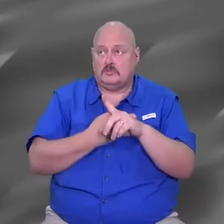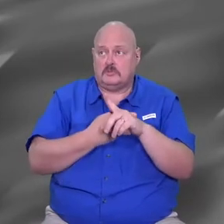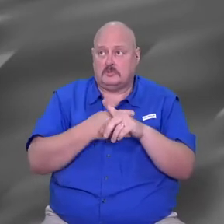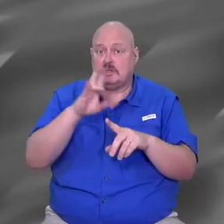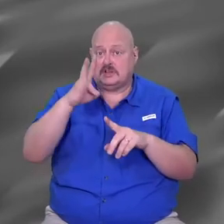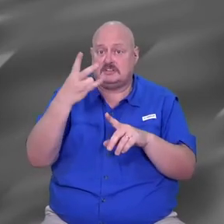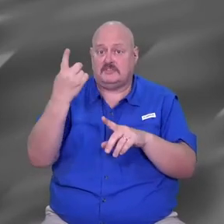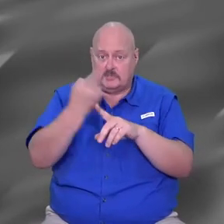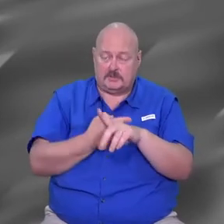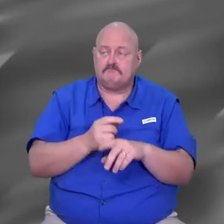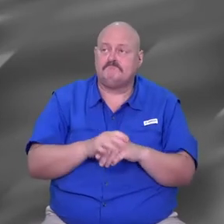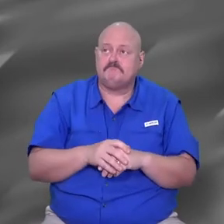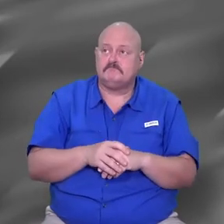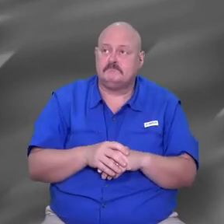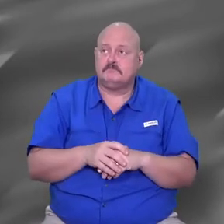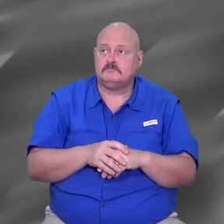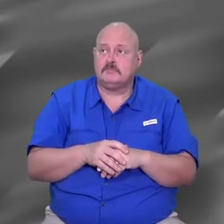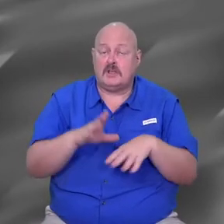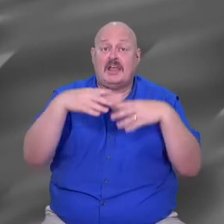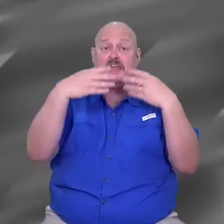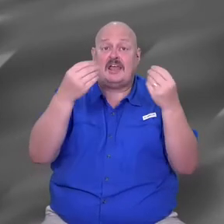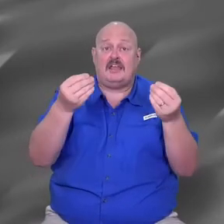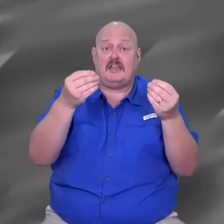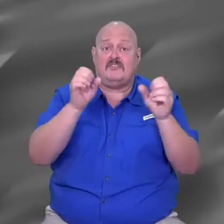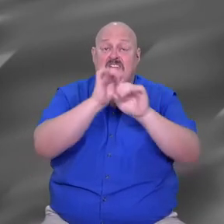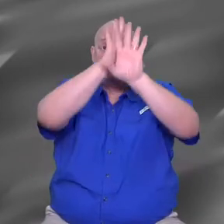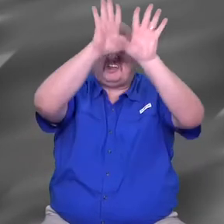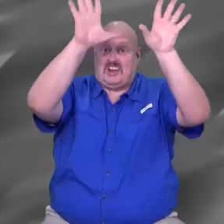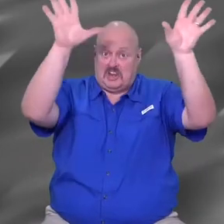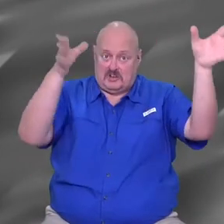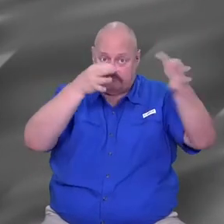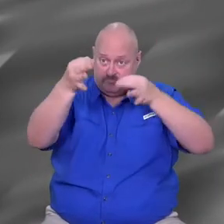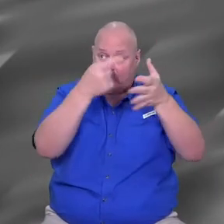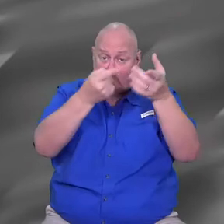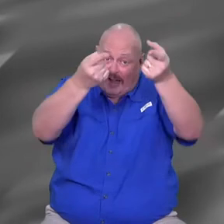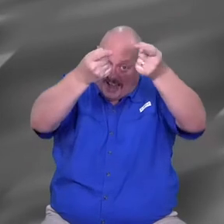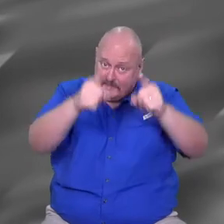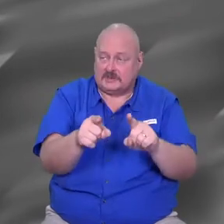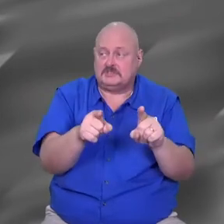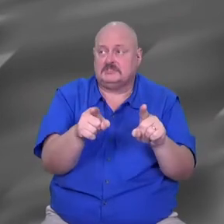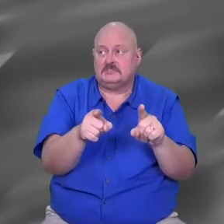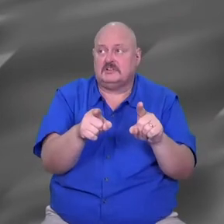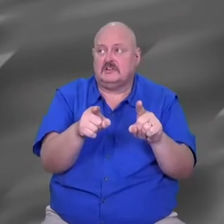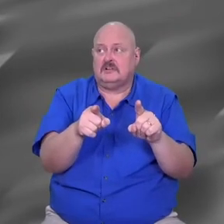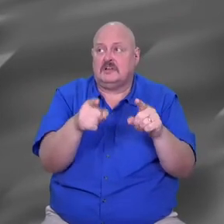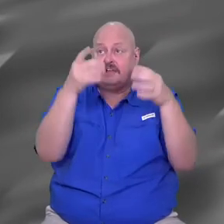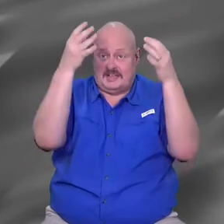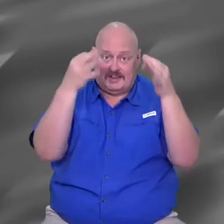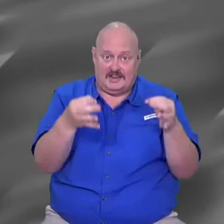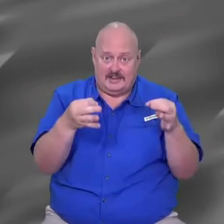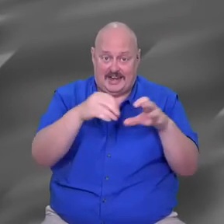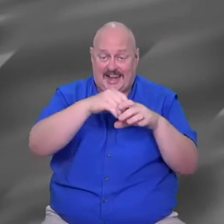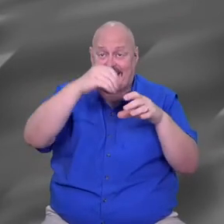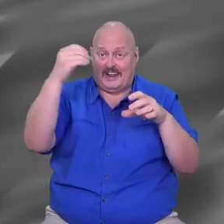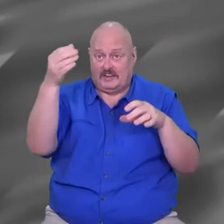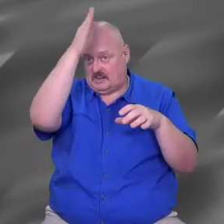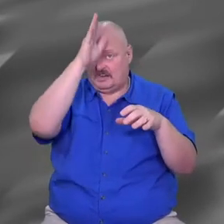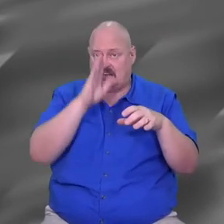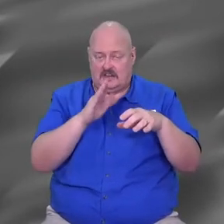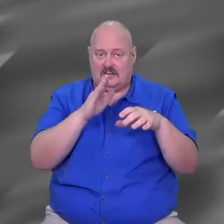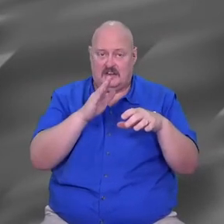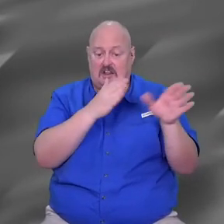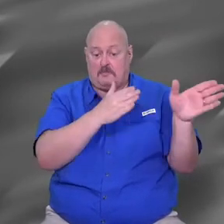month. It gives in graphic detail what happens when we decide to step outside of God's